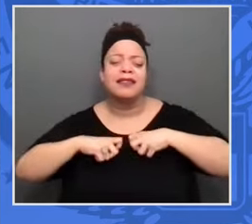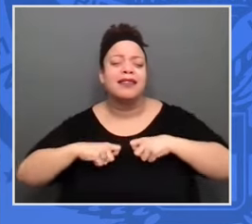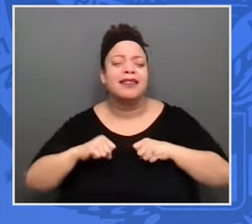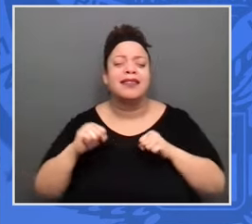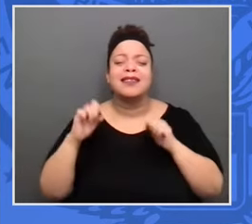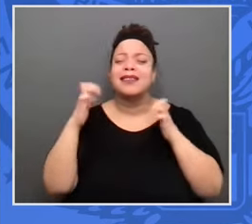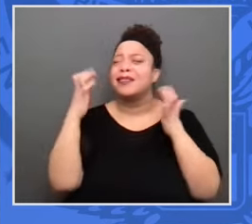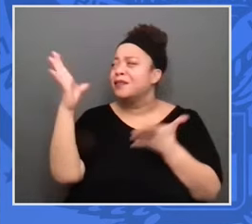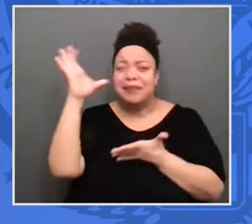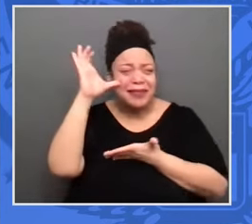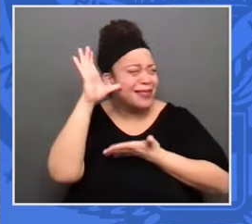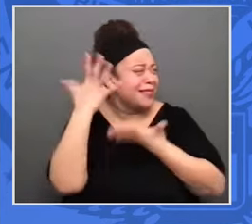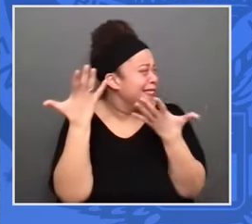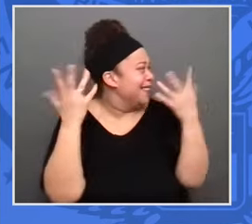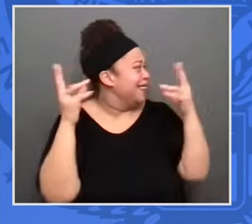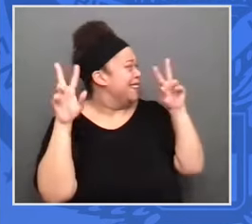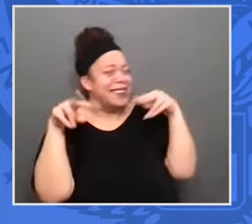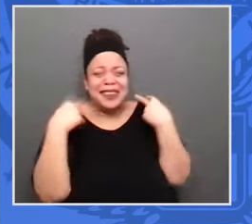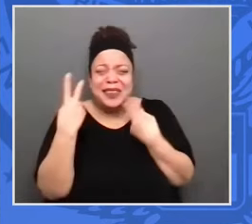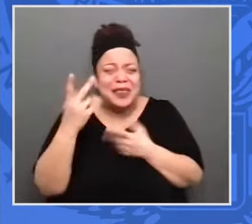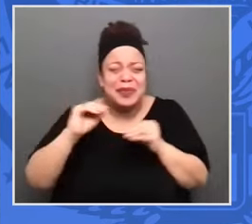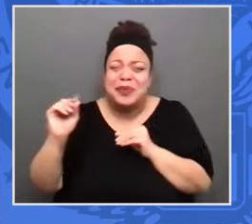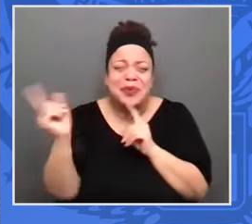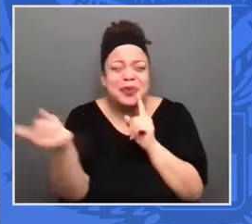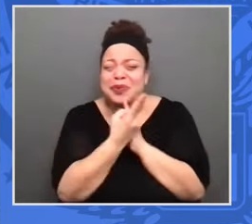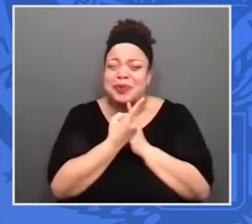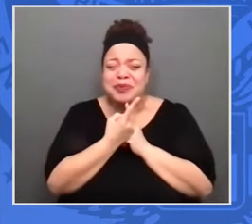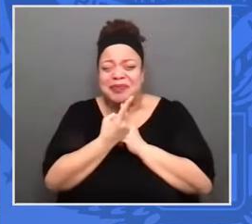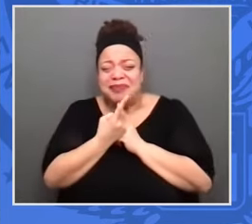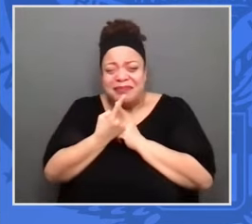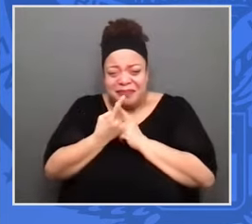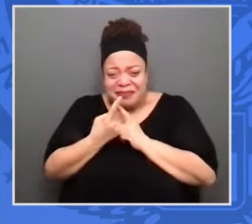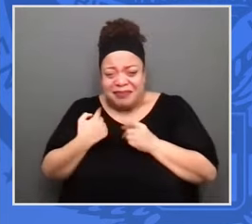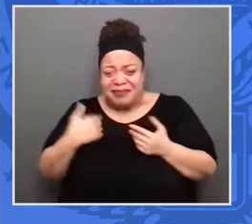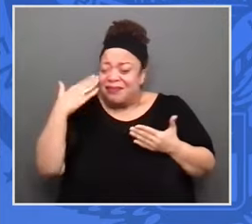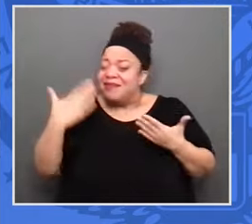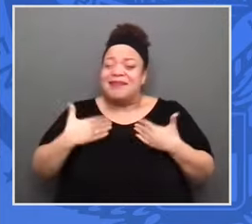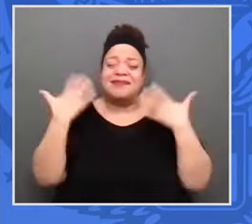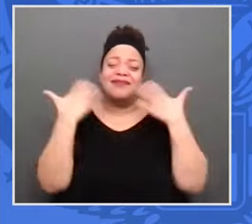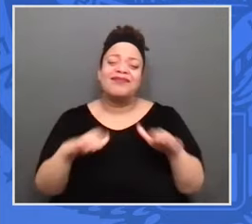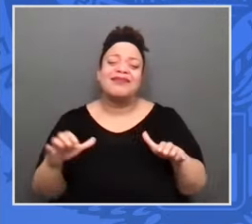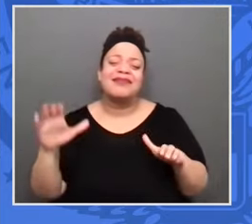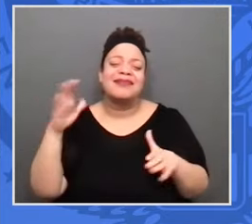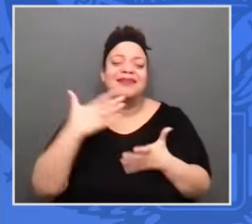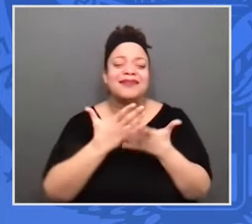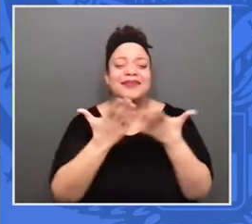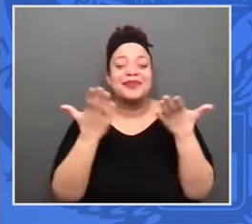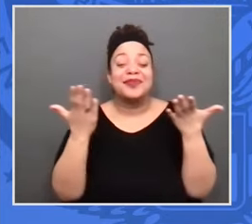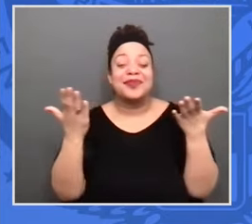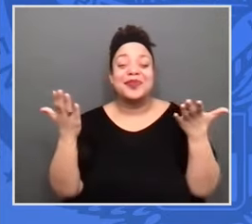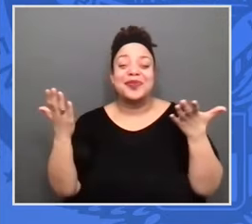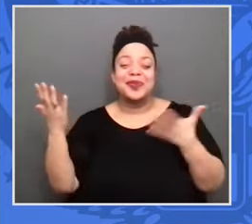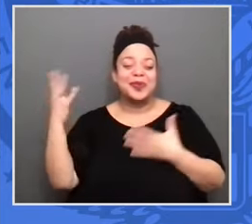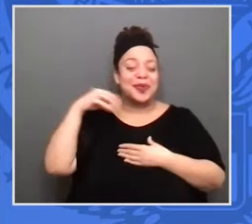you know that there's still a chance for you? Spark in you,